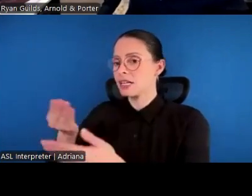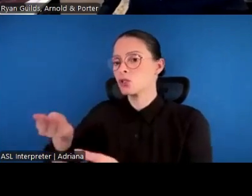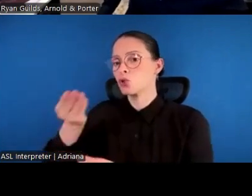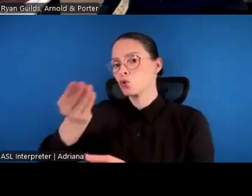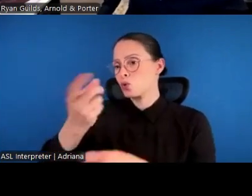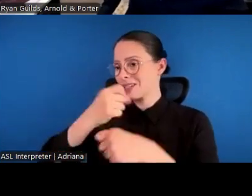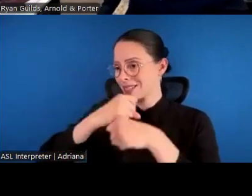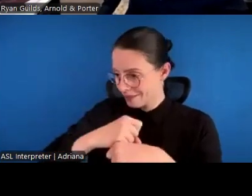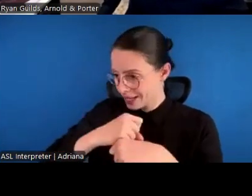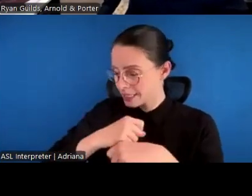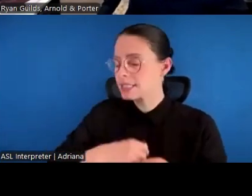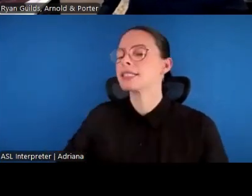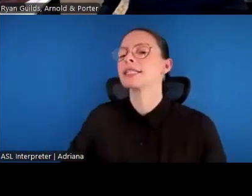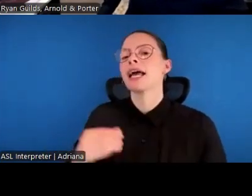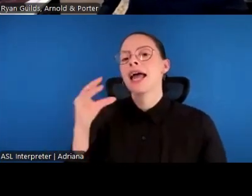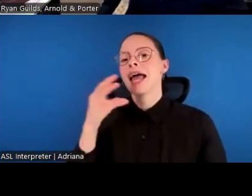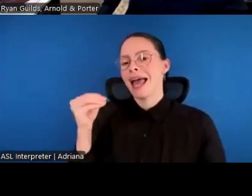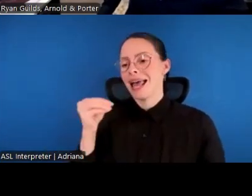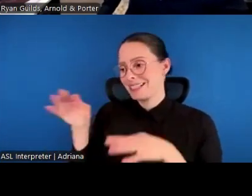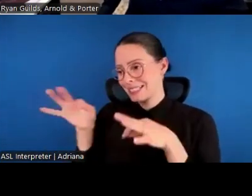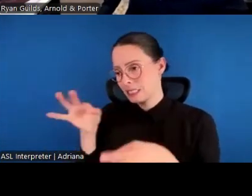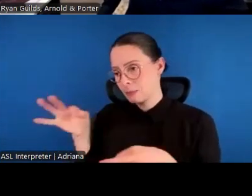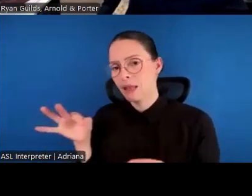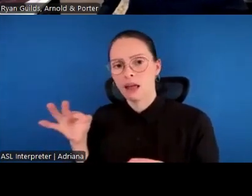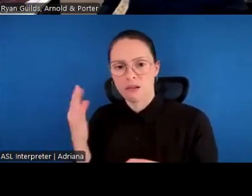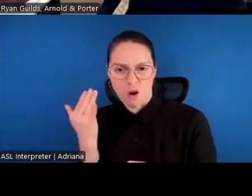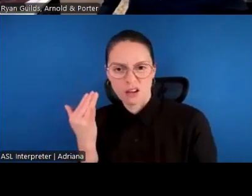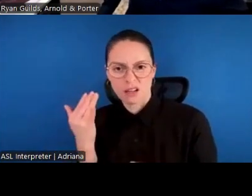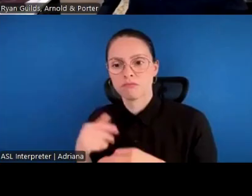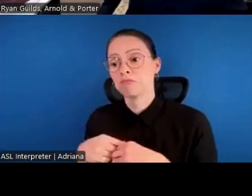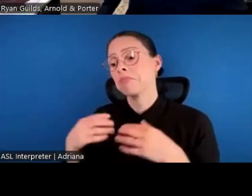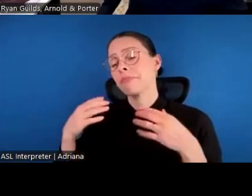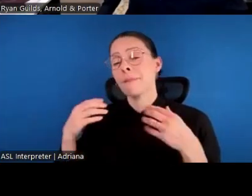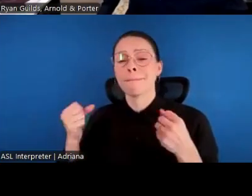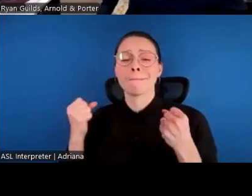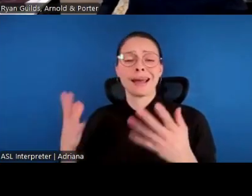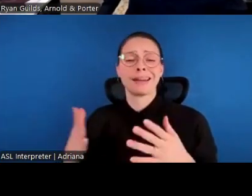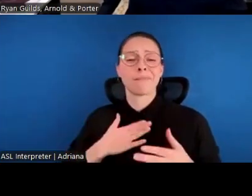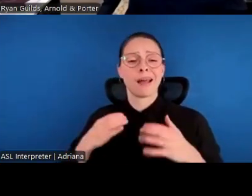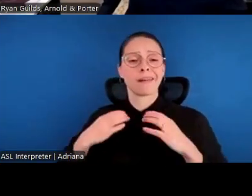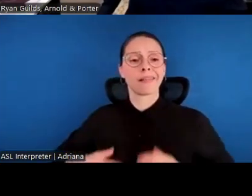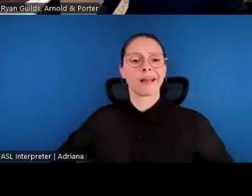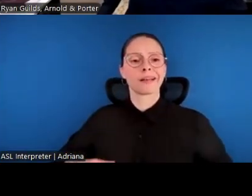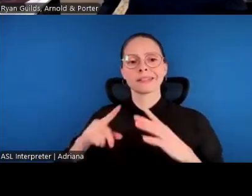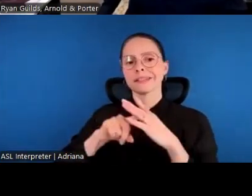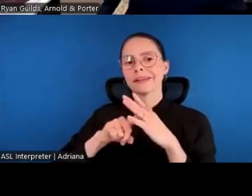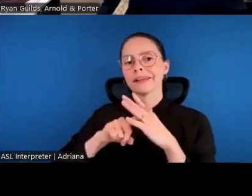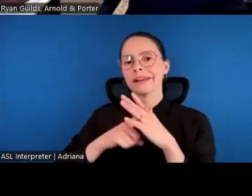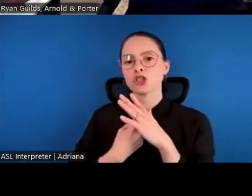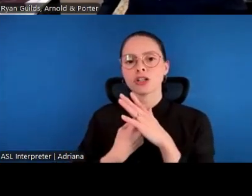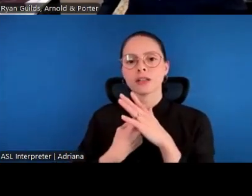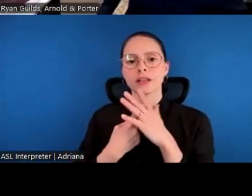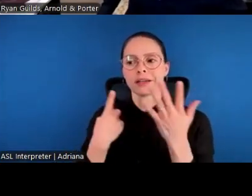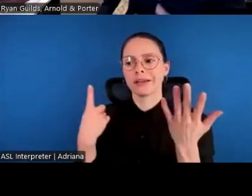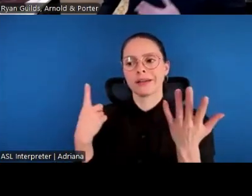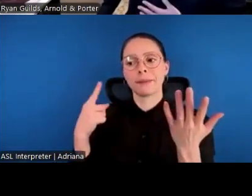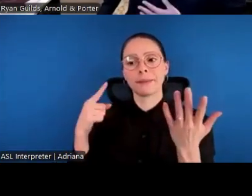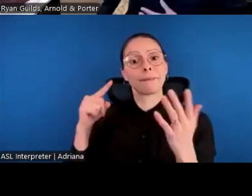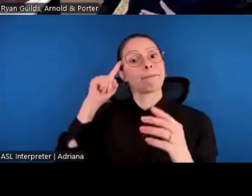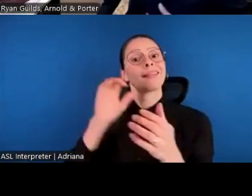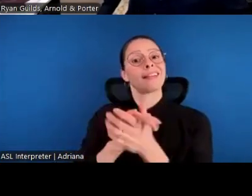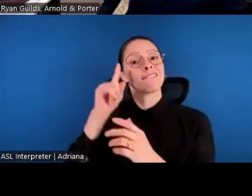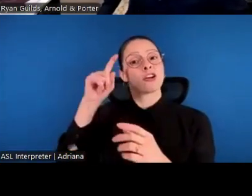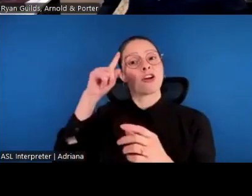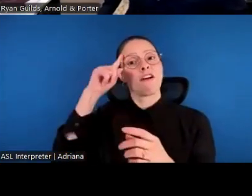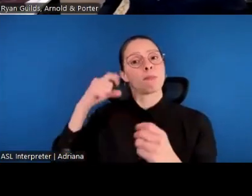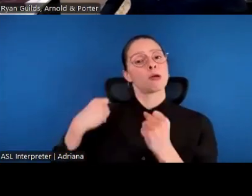to explain to the client why. Because many of my clients initially believe the government is on their side. And part of my